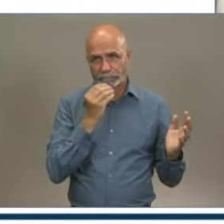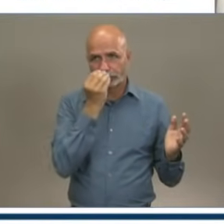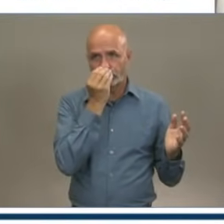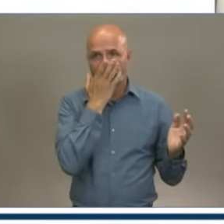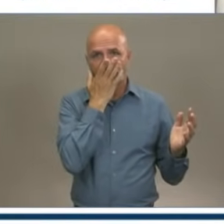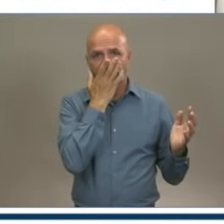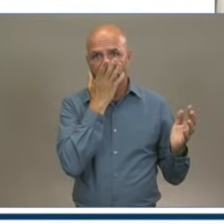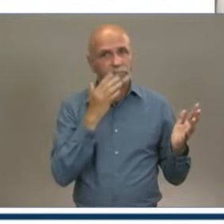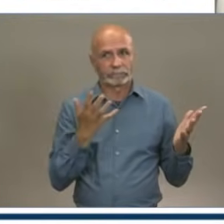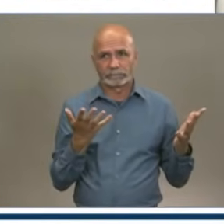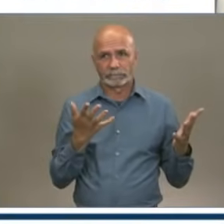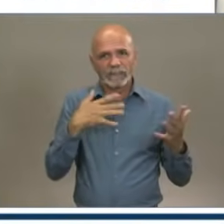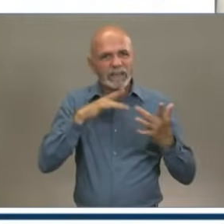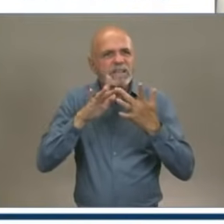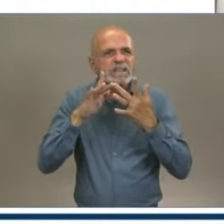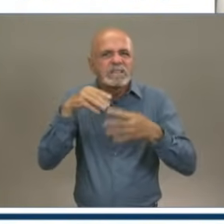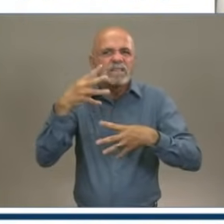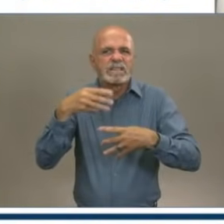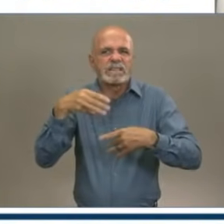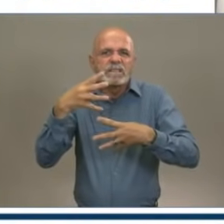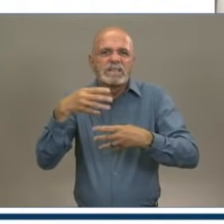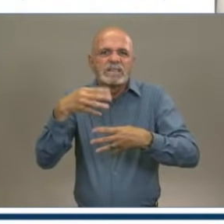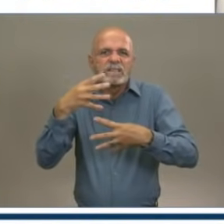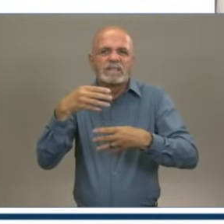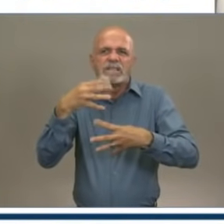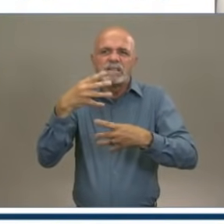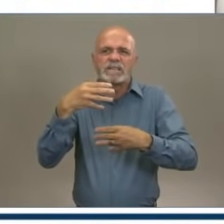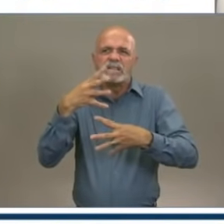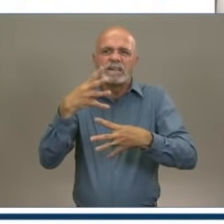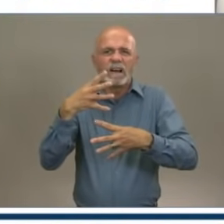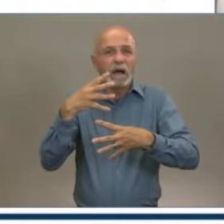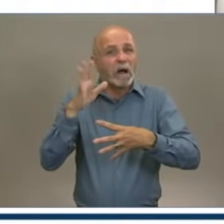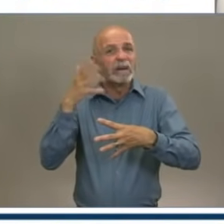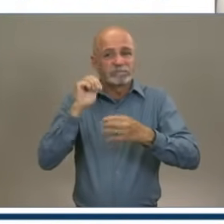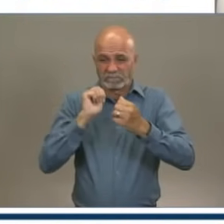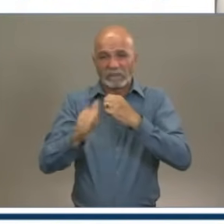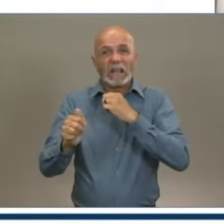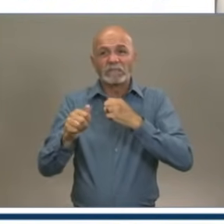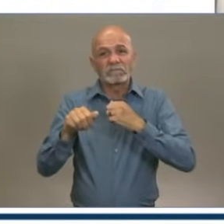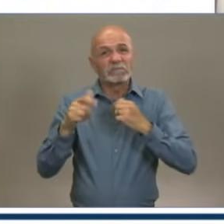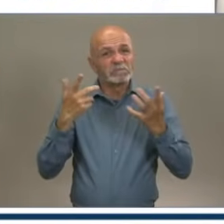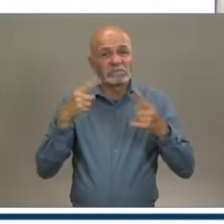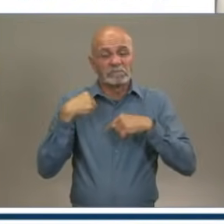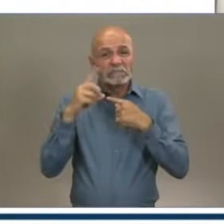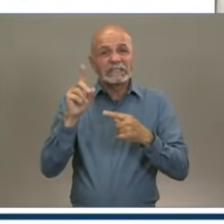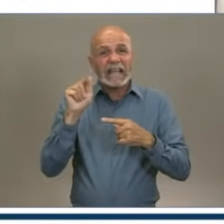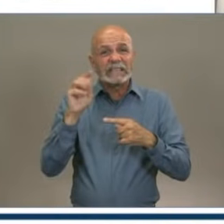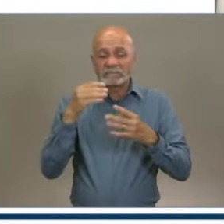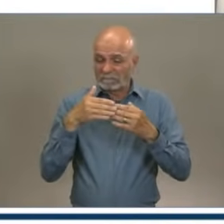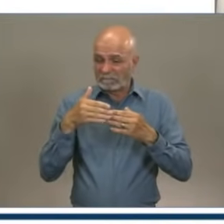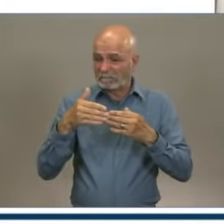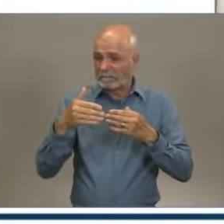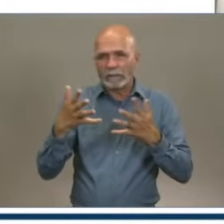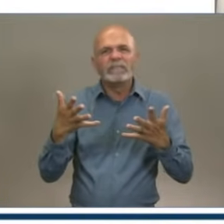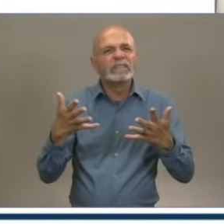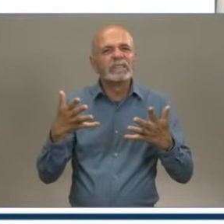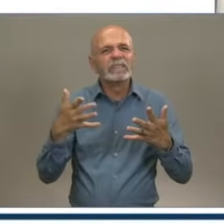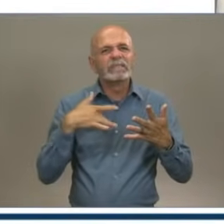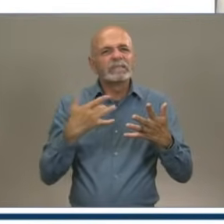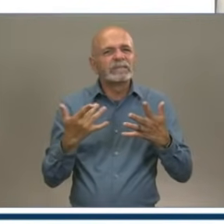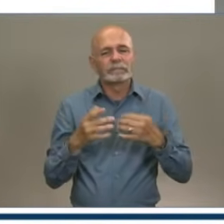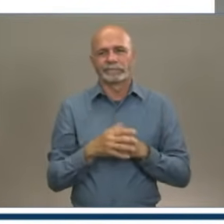people trying to get their second shot within the recommended time frame, I guess, for vaccine effectiveness? So, I